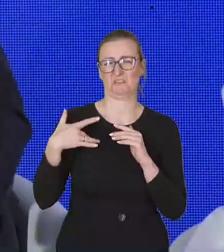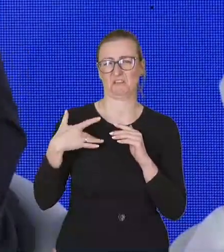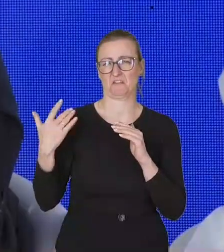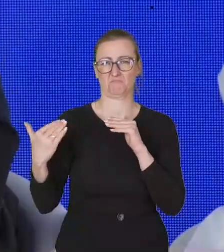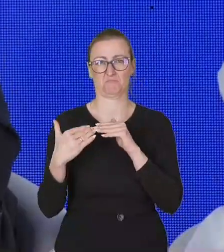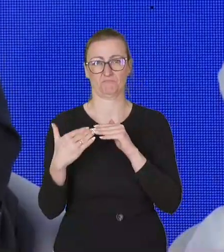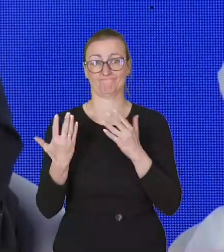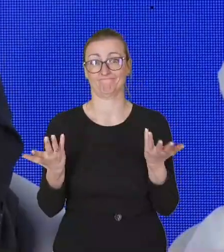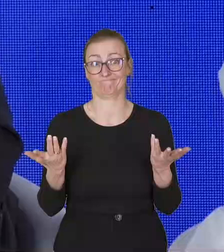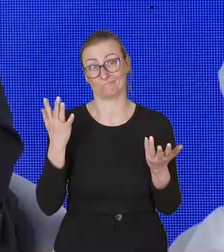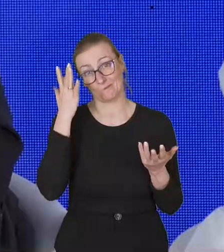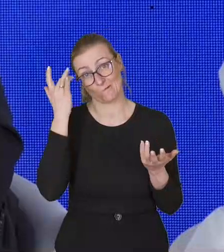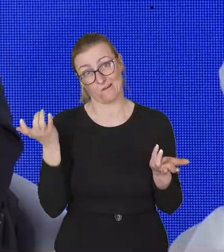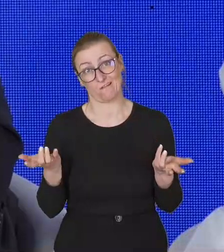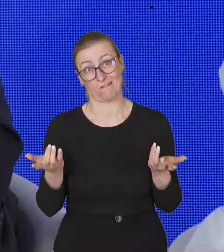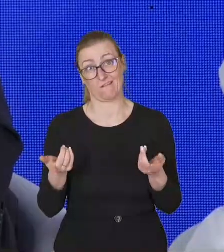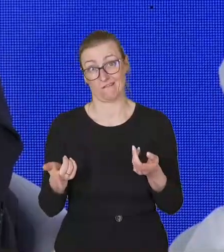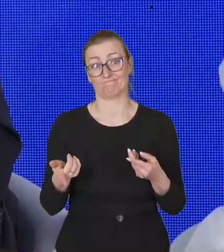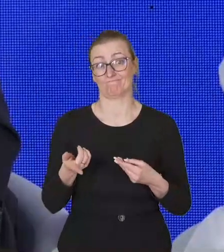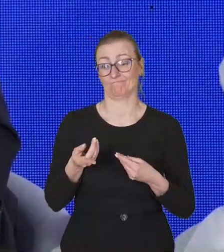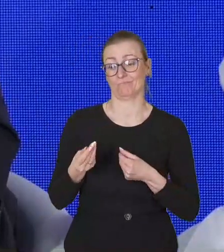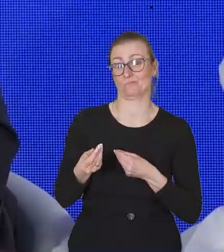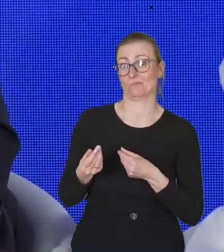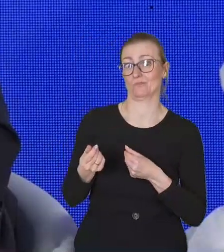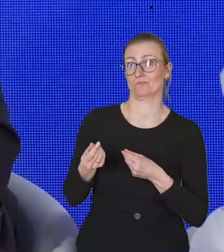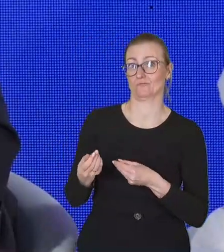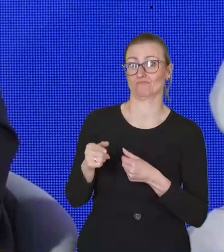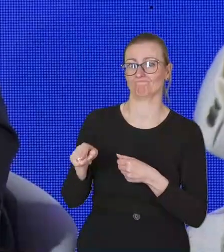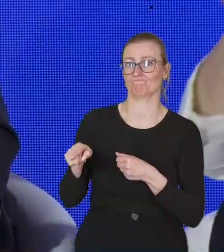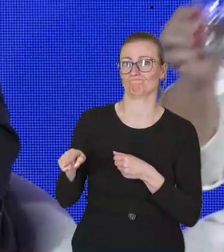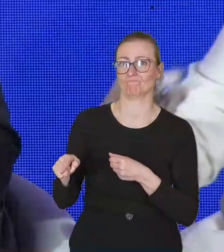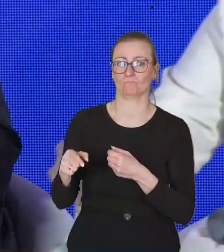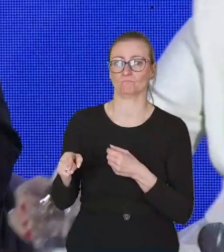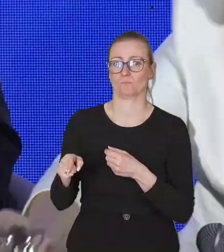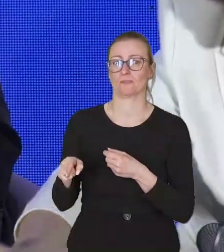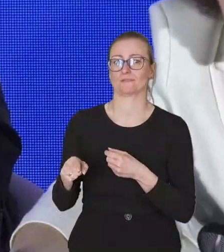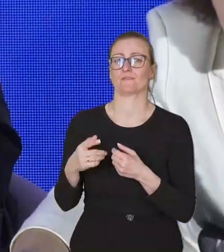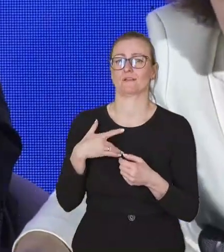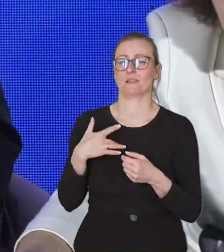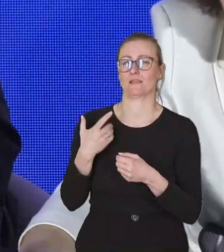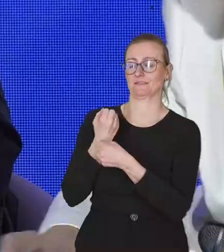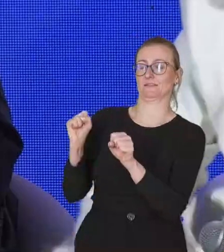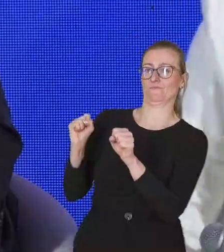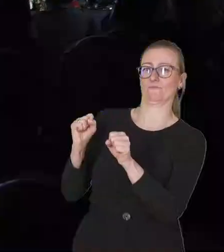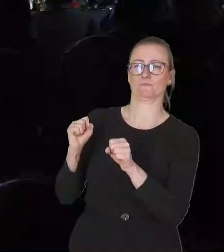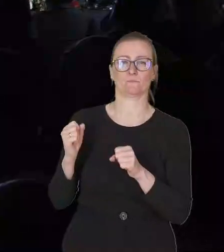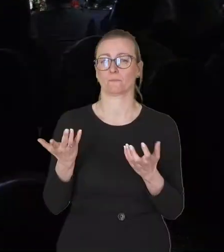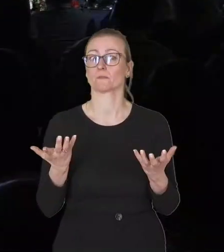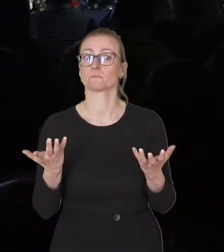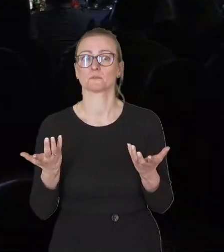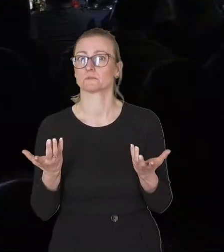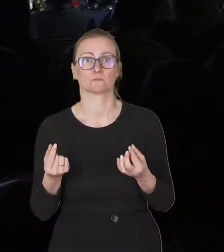support the defense industry. What we must not do, and this is a treaty obligation, we must